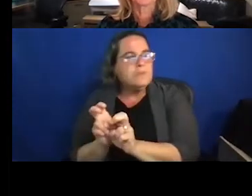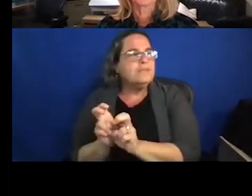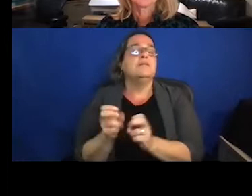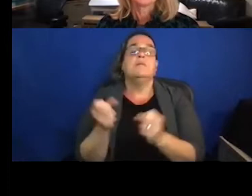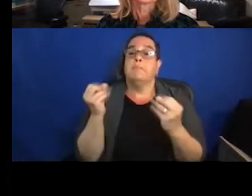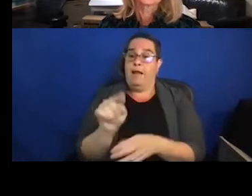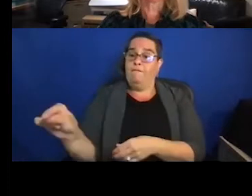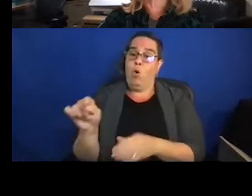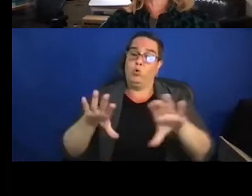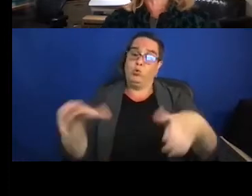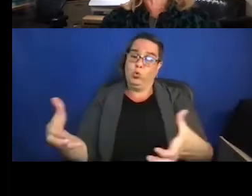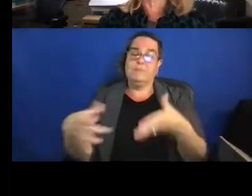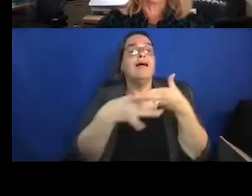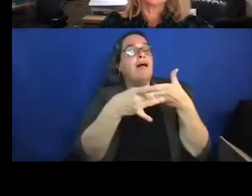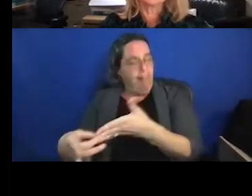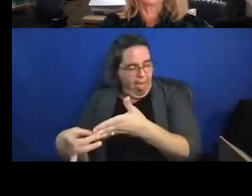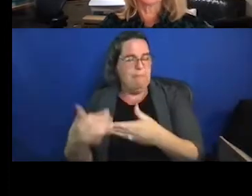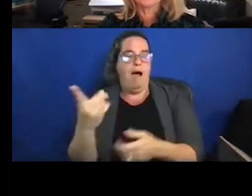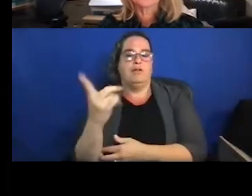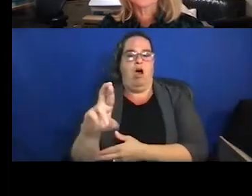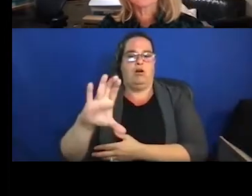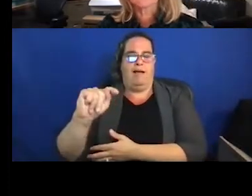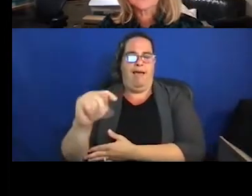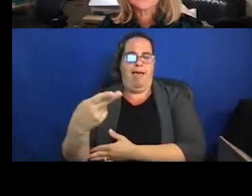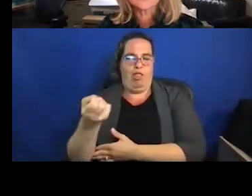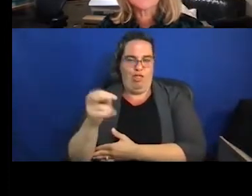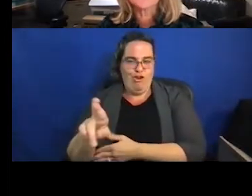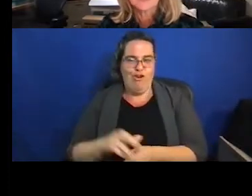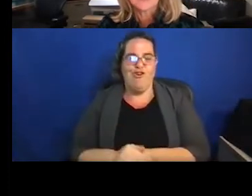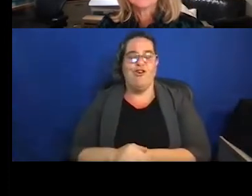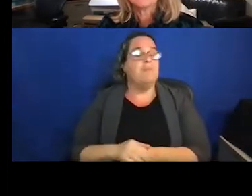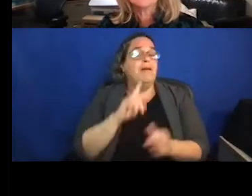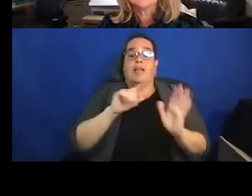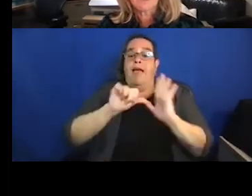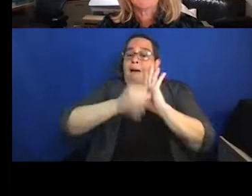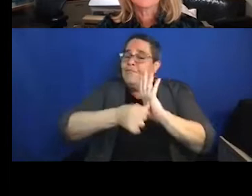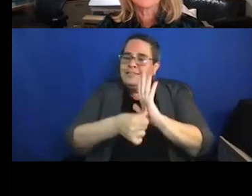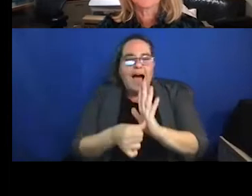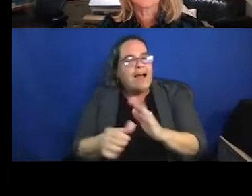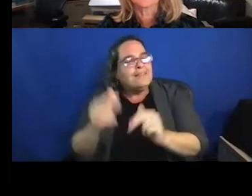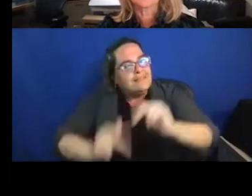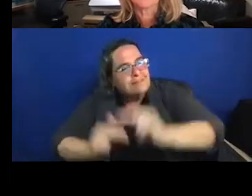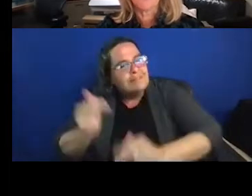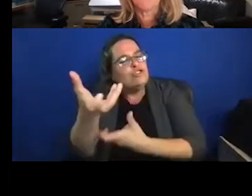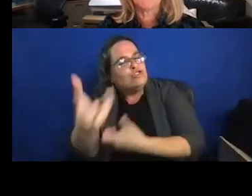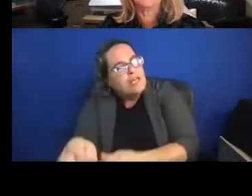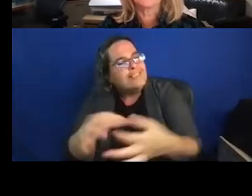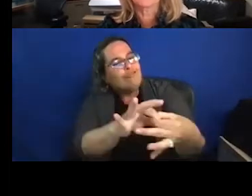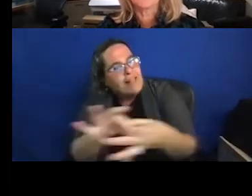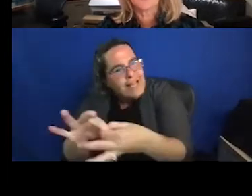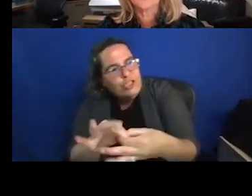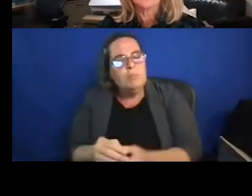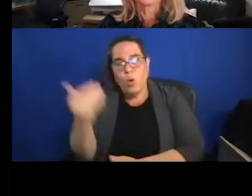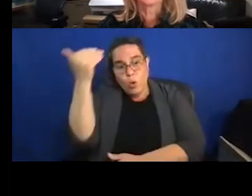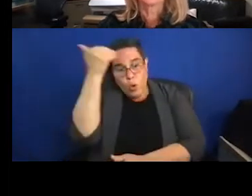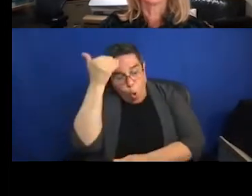nearly half of those who consented to having CHW support went to one of our smoking cessation groups, which were